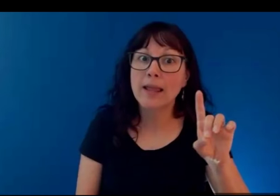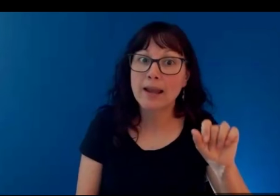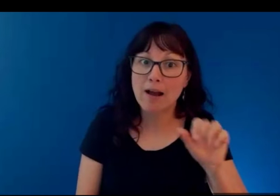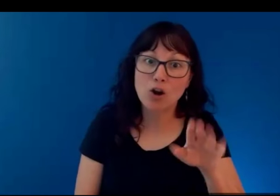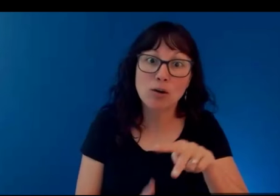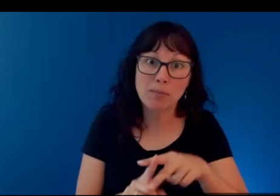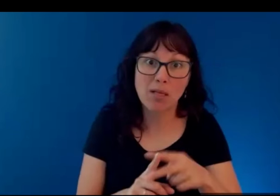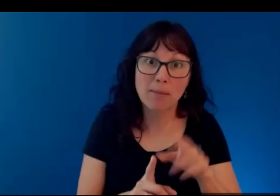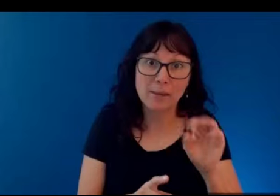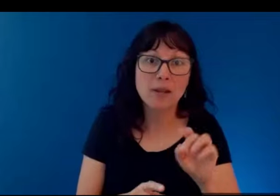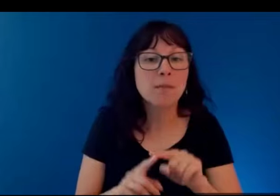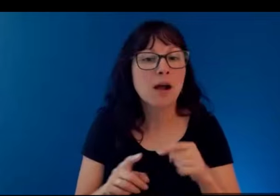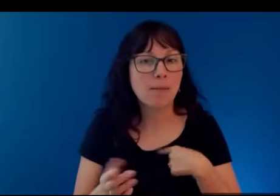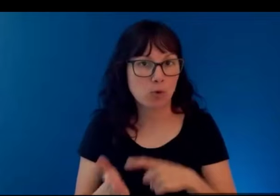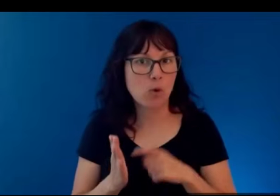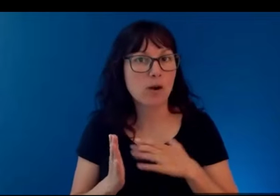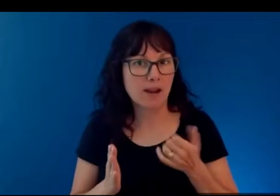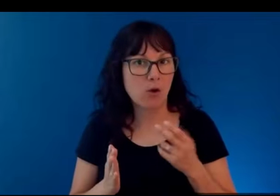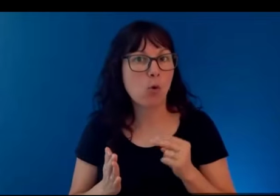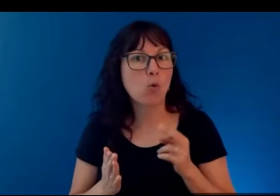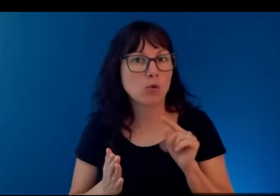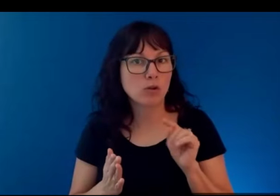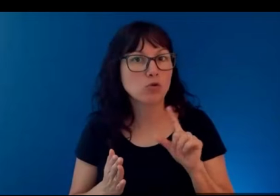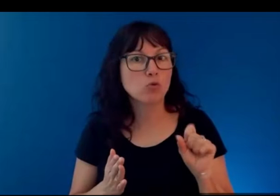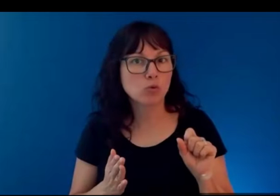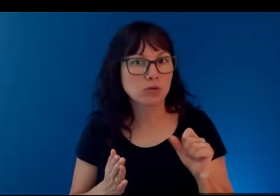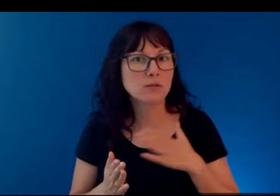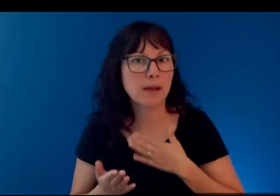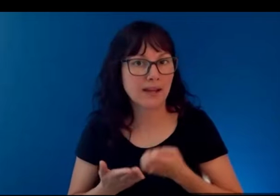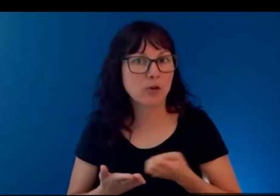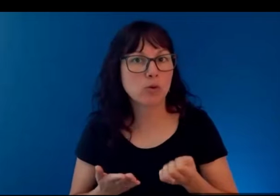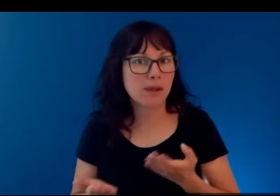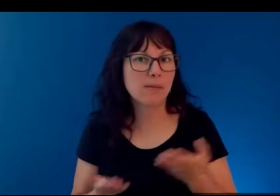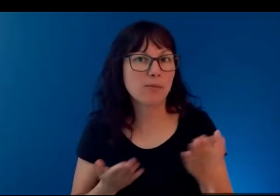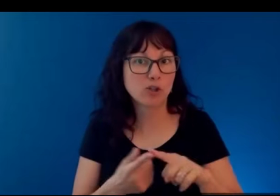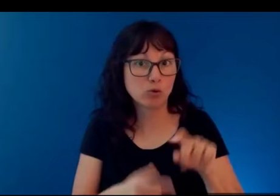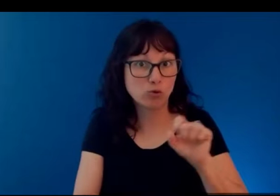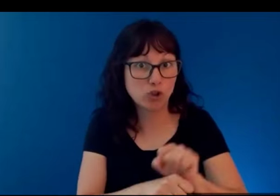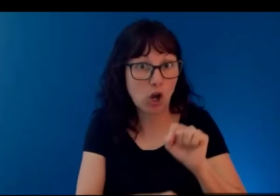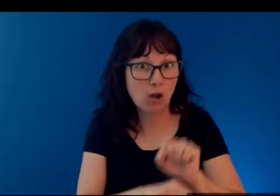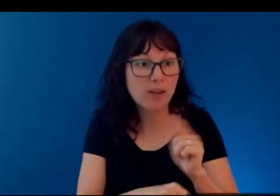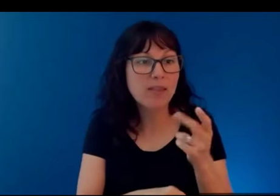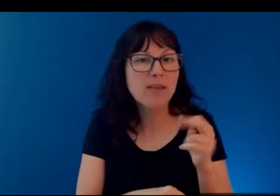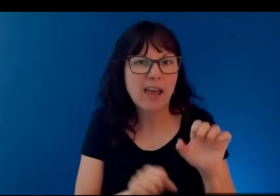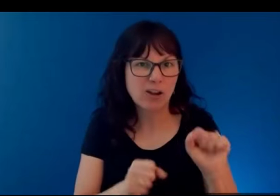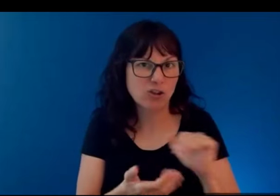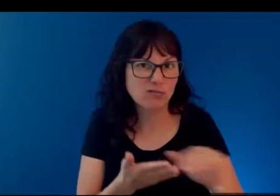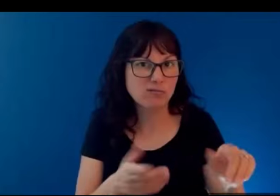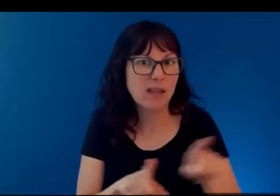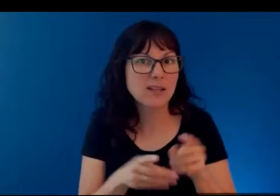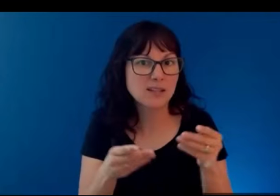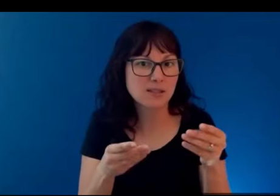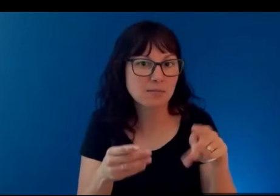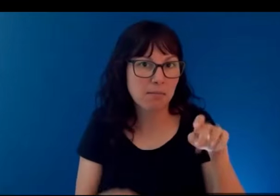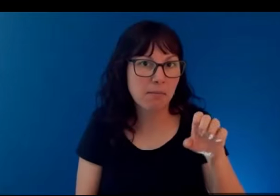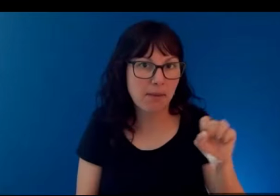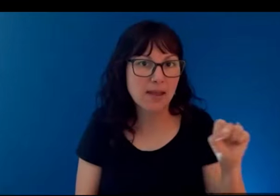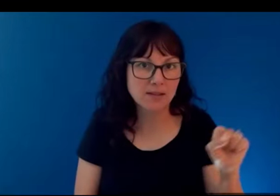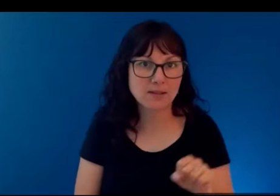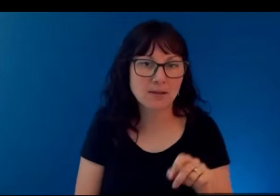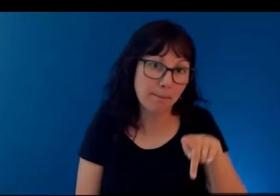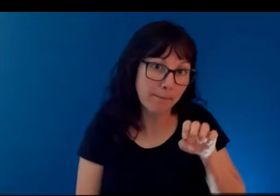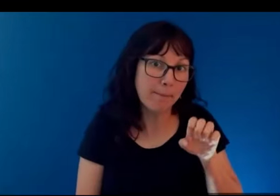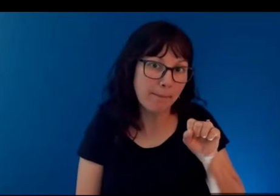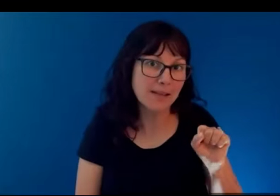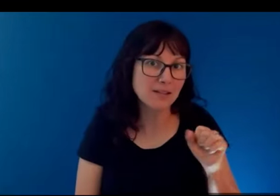have my own tools and equipment that I took to my job, then that could be excluded as property essential to self-support.